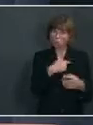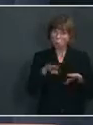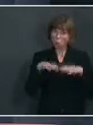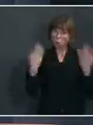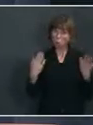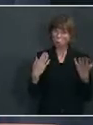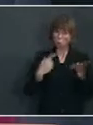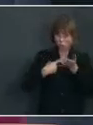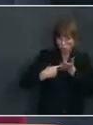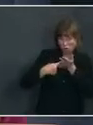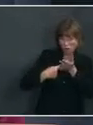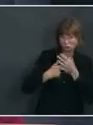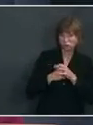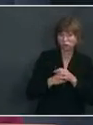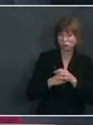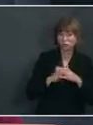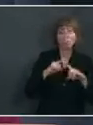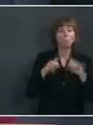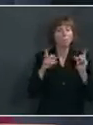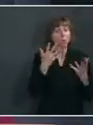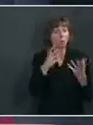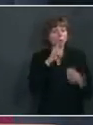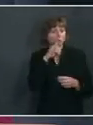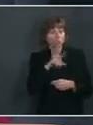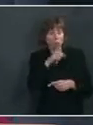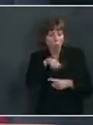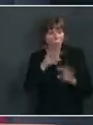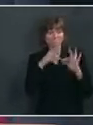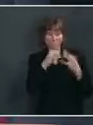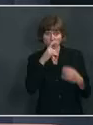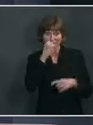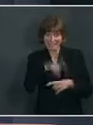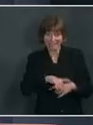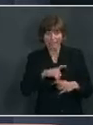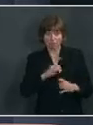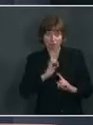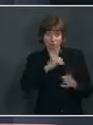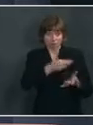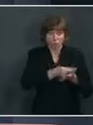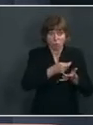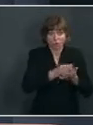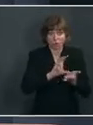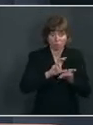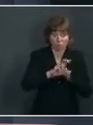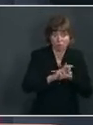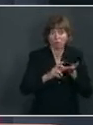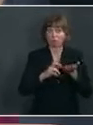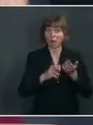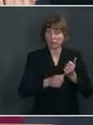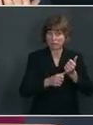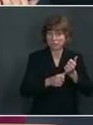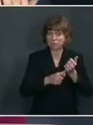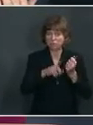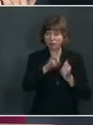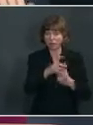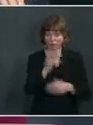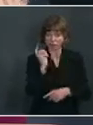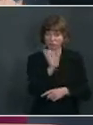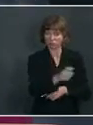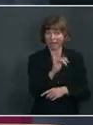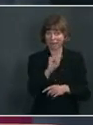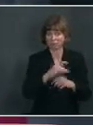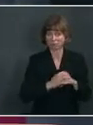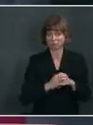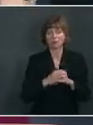we want to ensure that the families that need relief, that need assistance, get it. And I would say at a time where we saw the economic